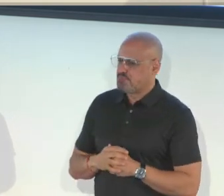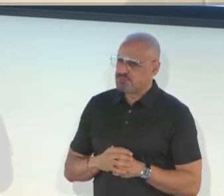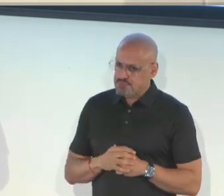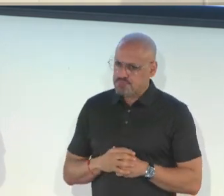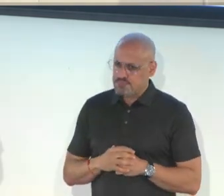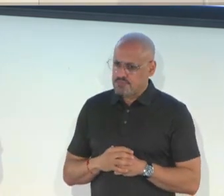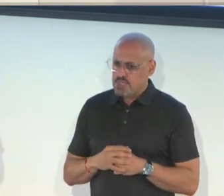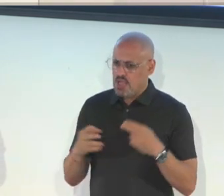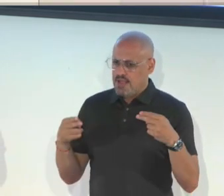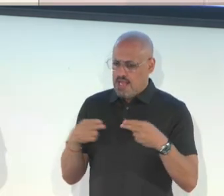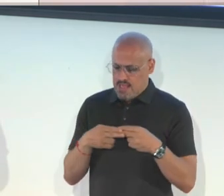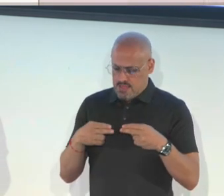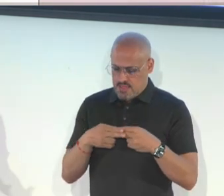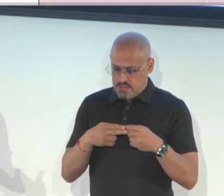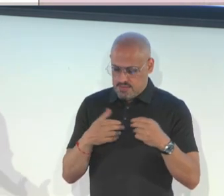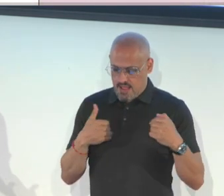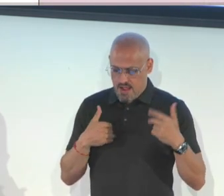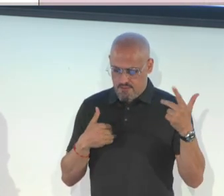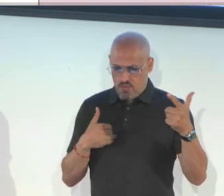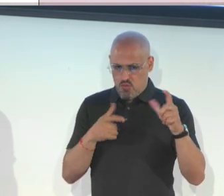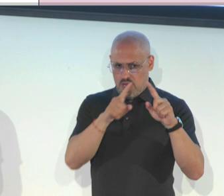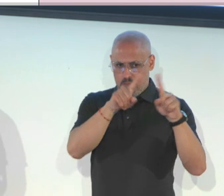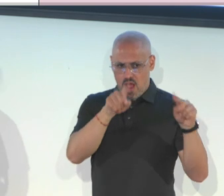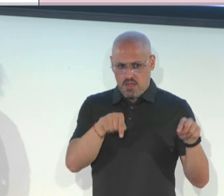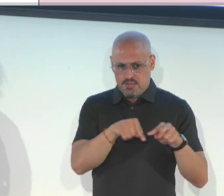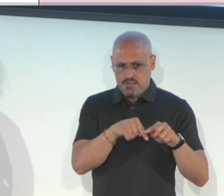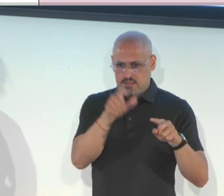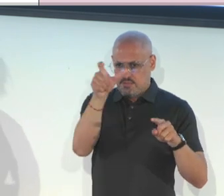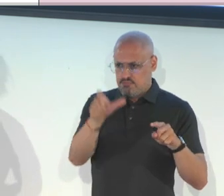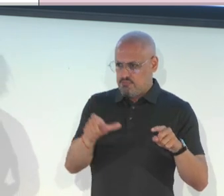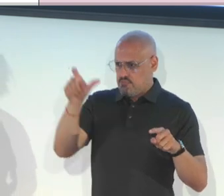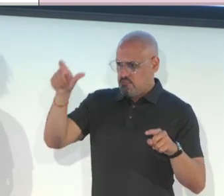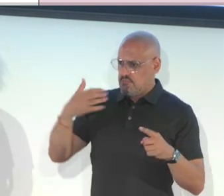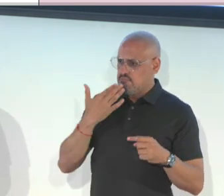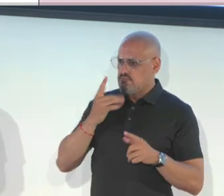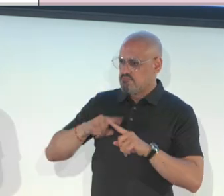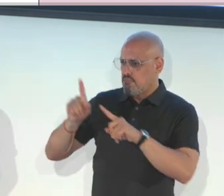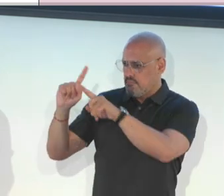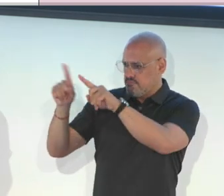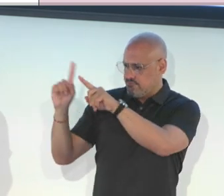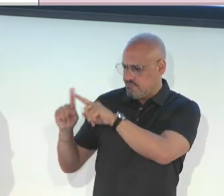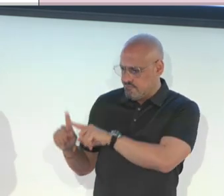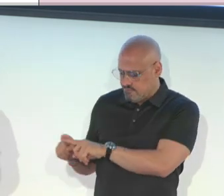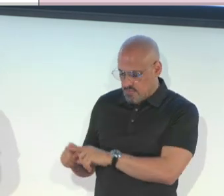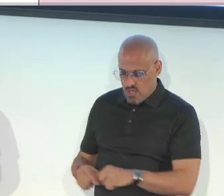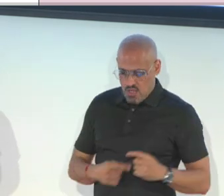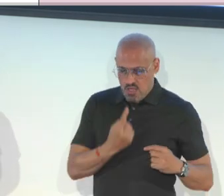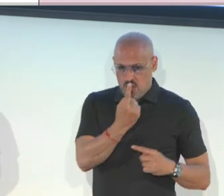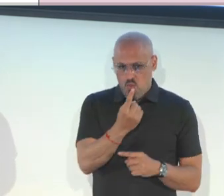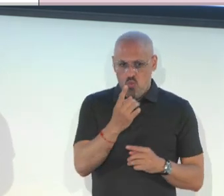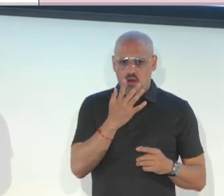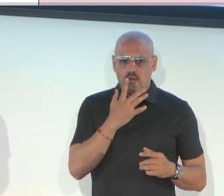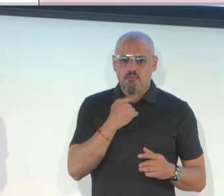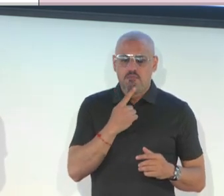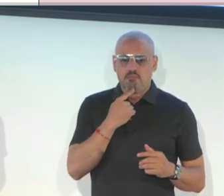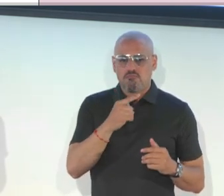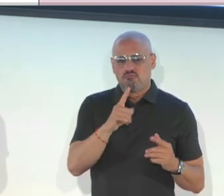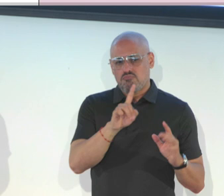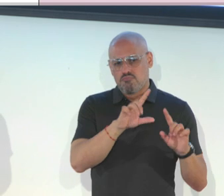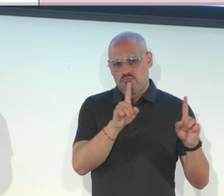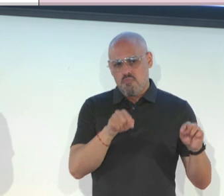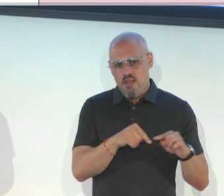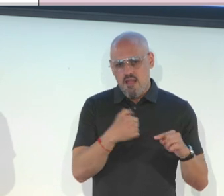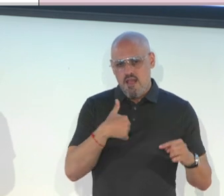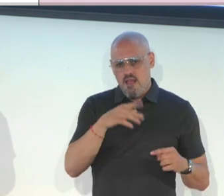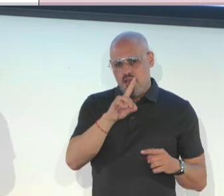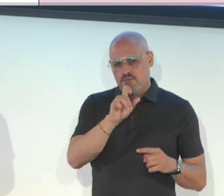On the slide here, I have three boxes. Each are colored differently. One box is red and contains the words